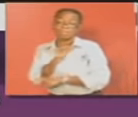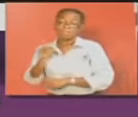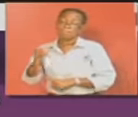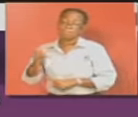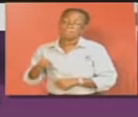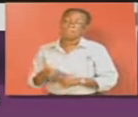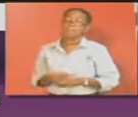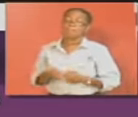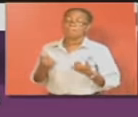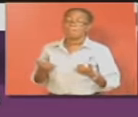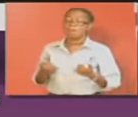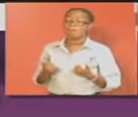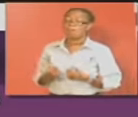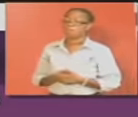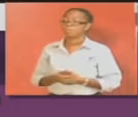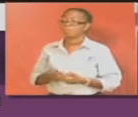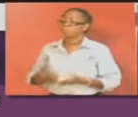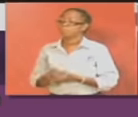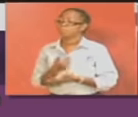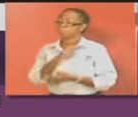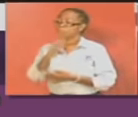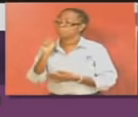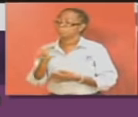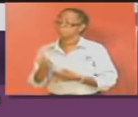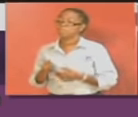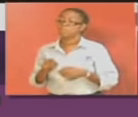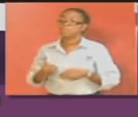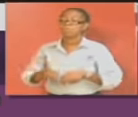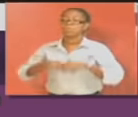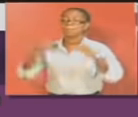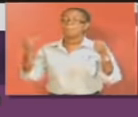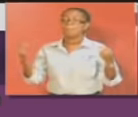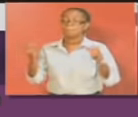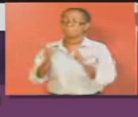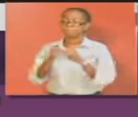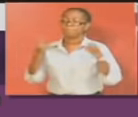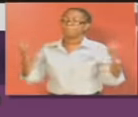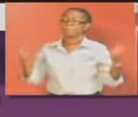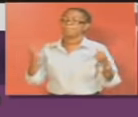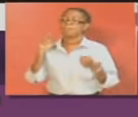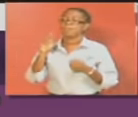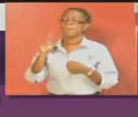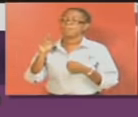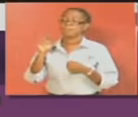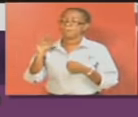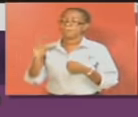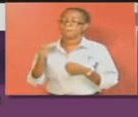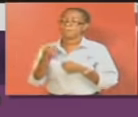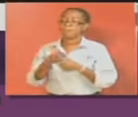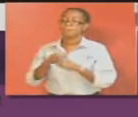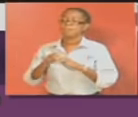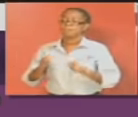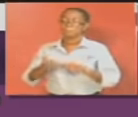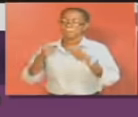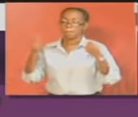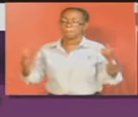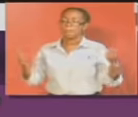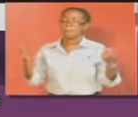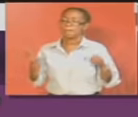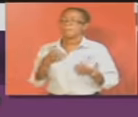Good morning, everyone. Good morning, Rihanna McKenzie from Newsday here. My first question is for Dr.